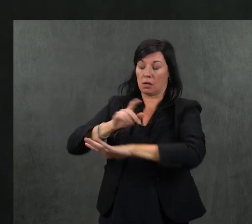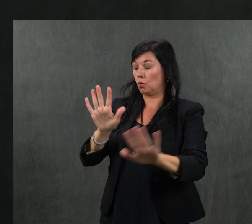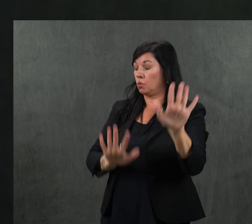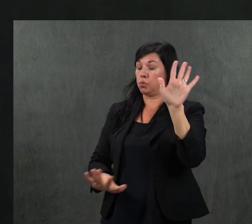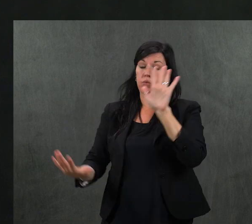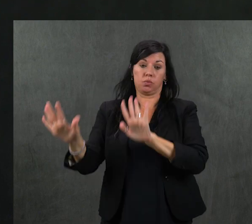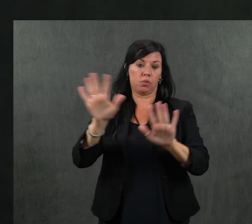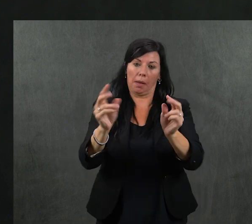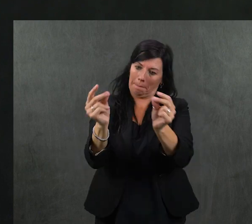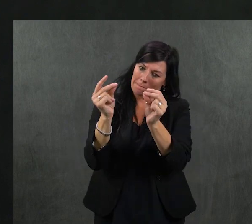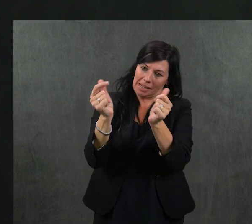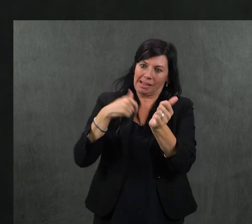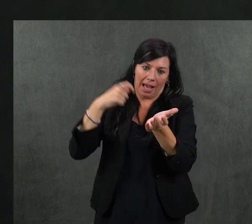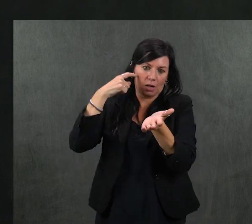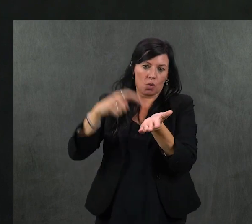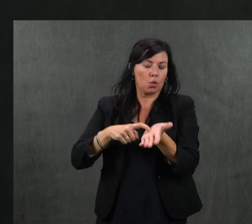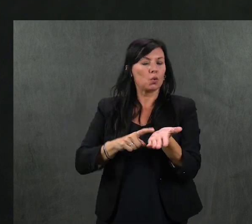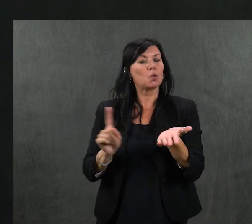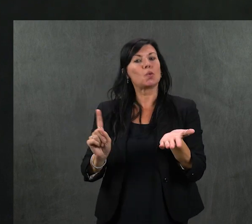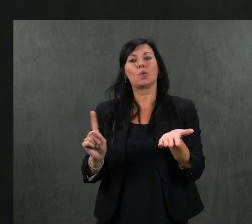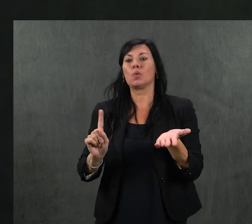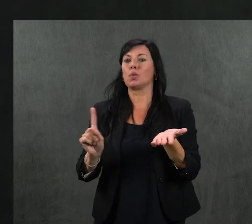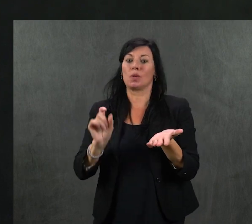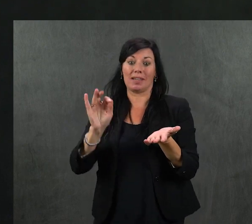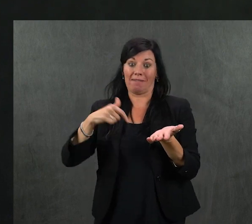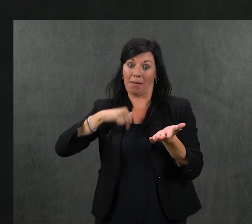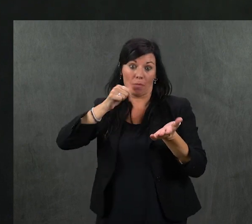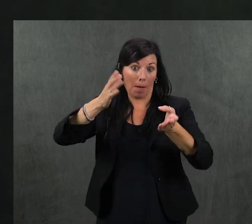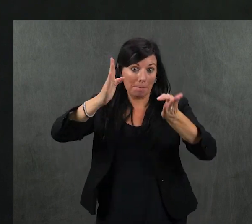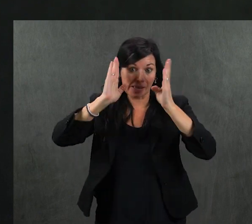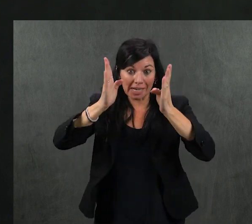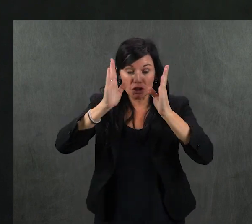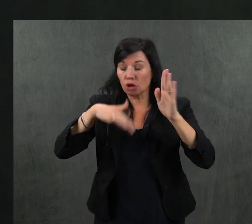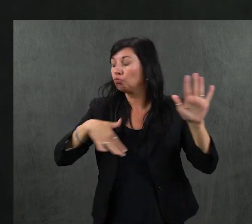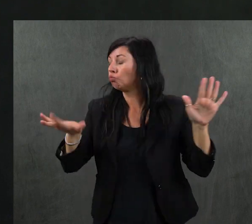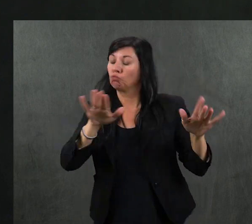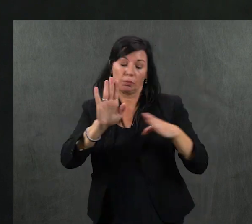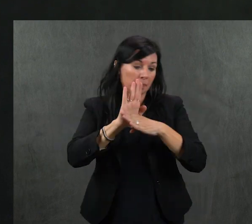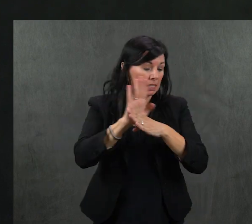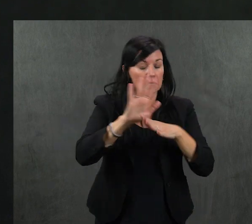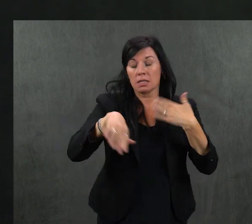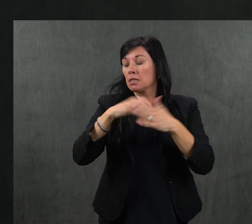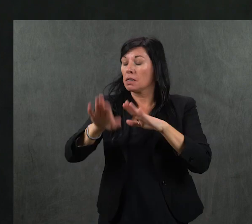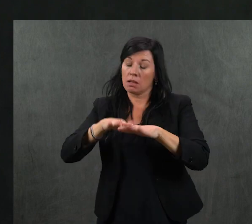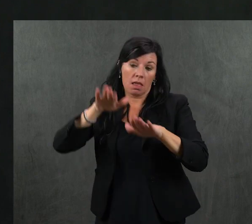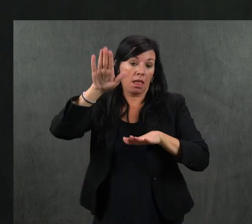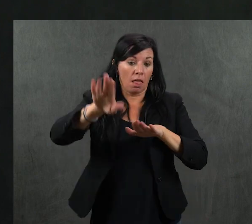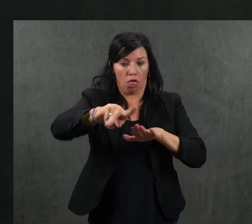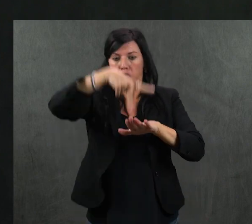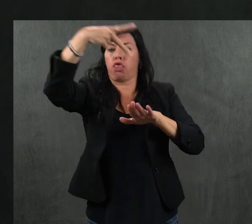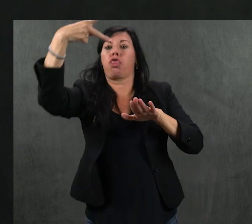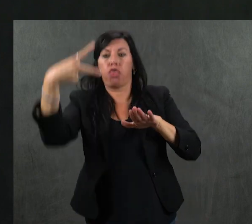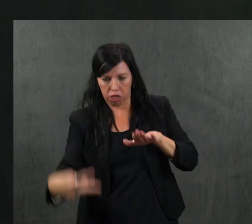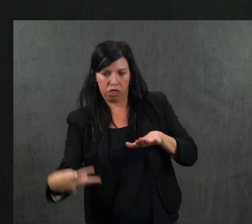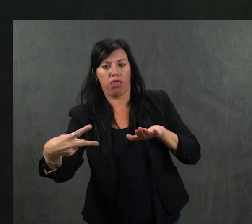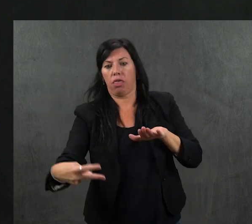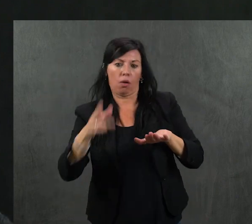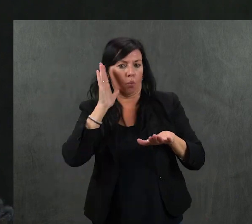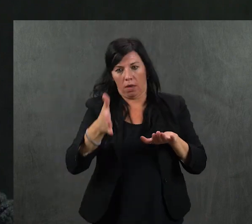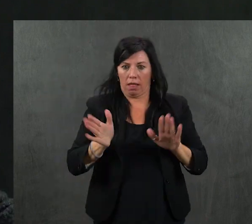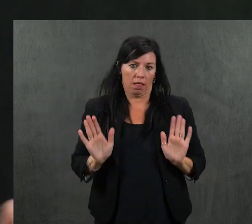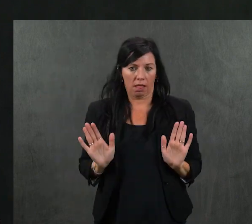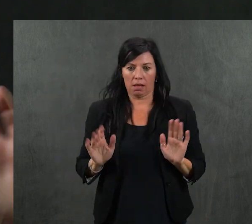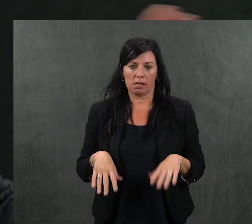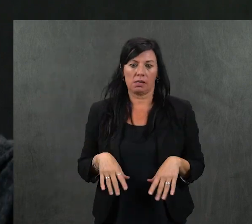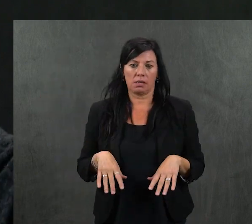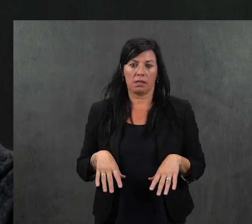So, right off there, I was like, that's gonna be the kind of thing where if I'm not paying attention, I'm busy, I'm gonna walk out one day, I'm